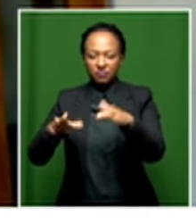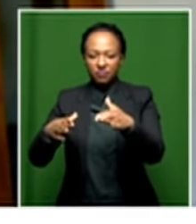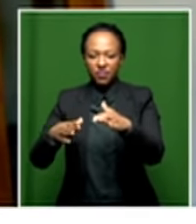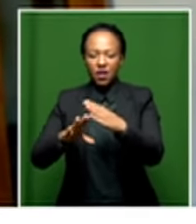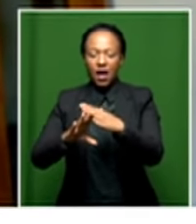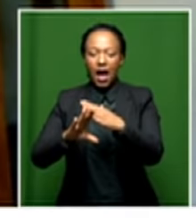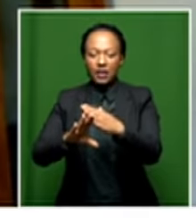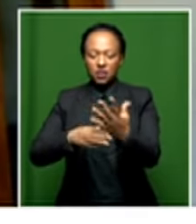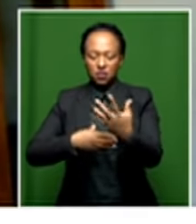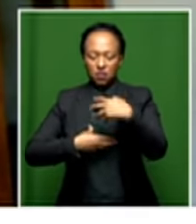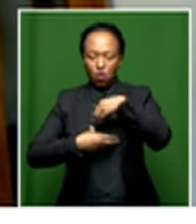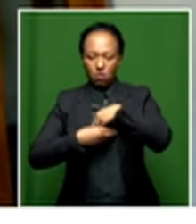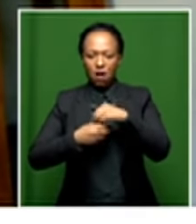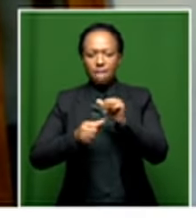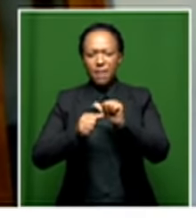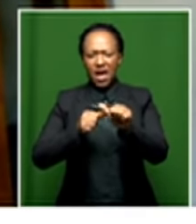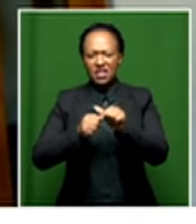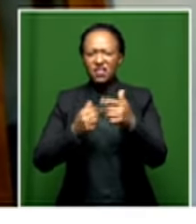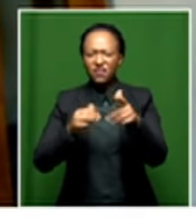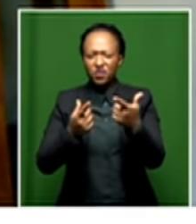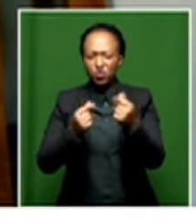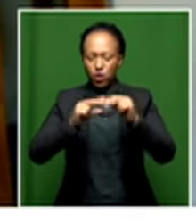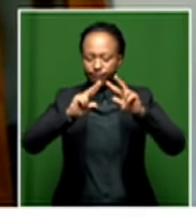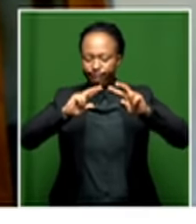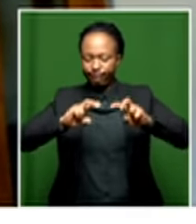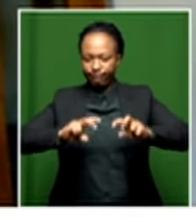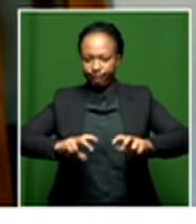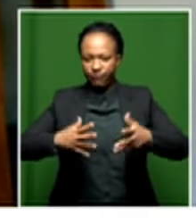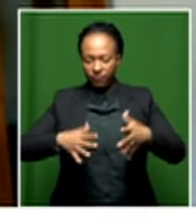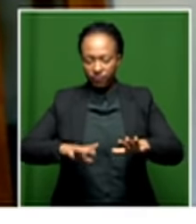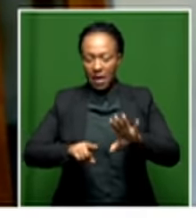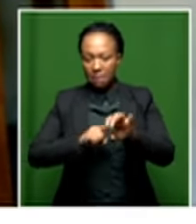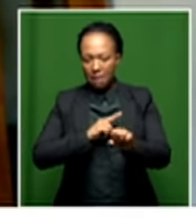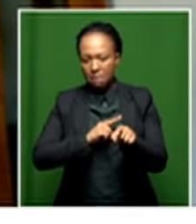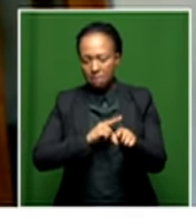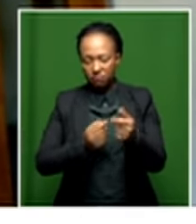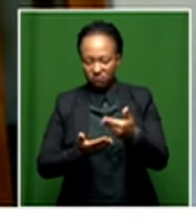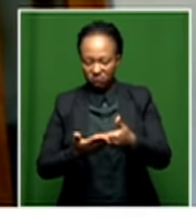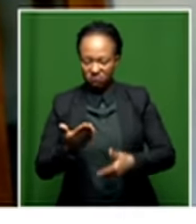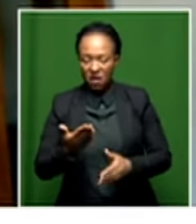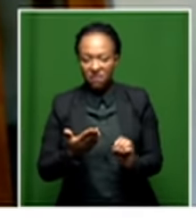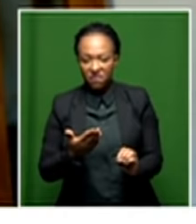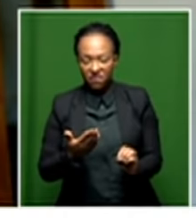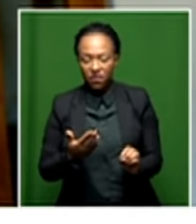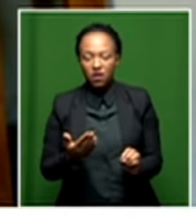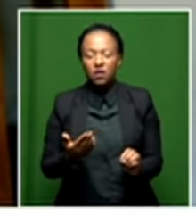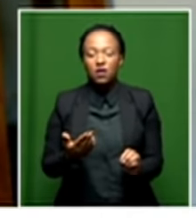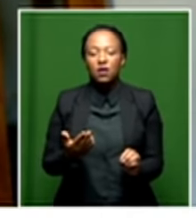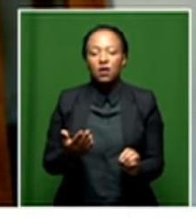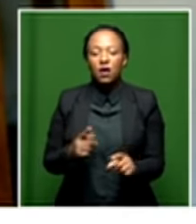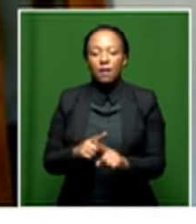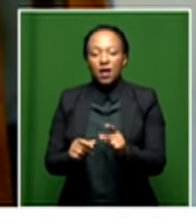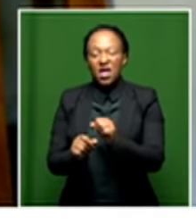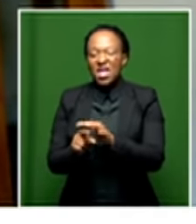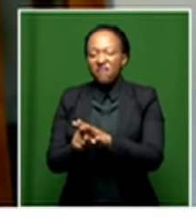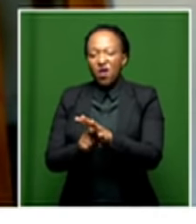actually much better. Okay. And it did it in it didn't. It had an